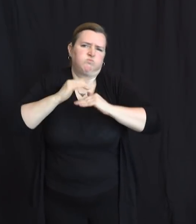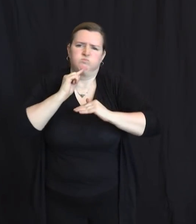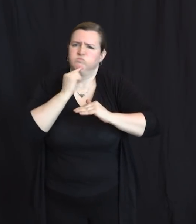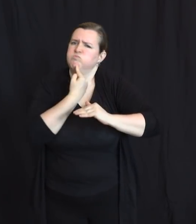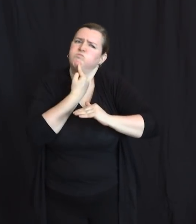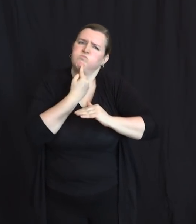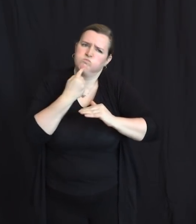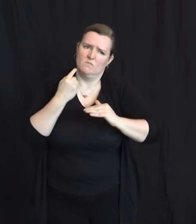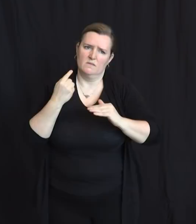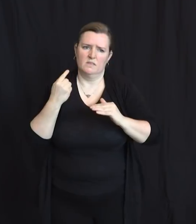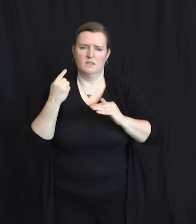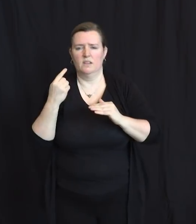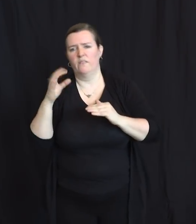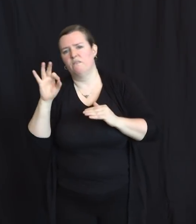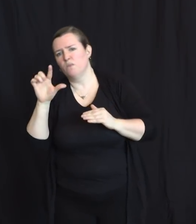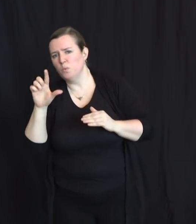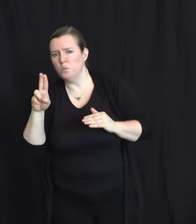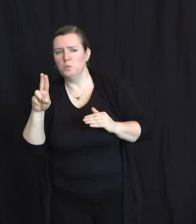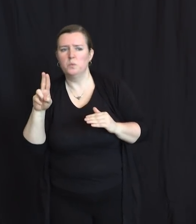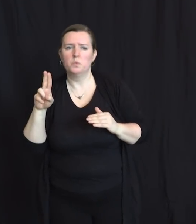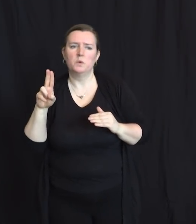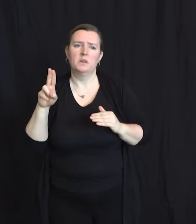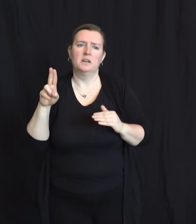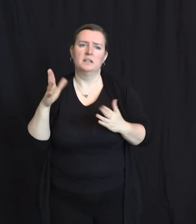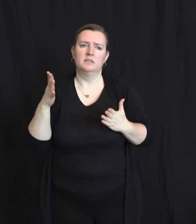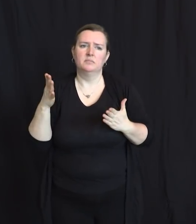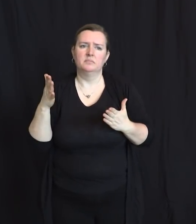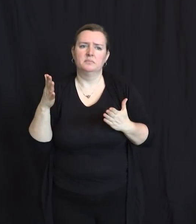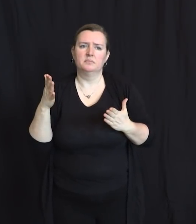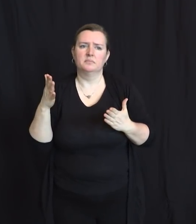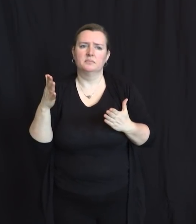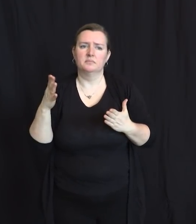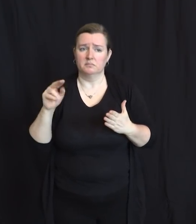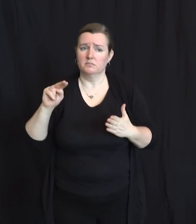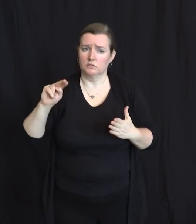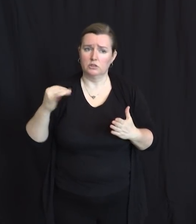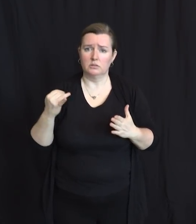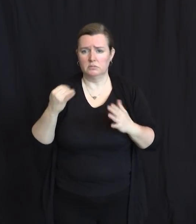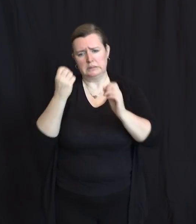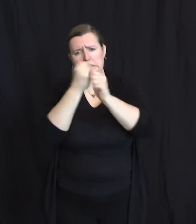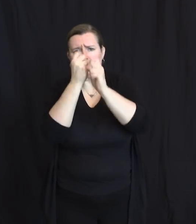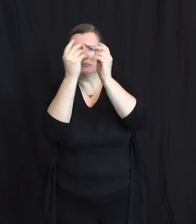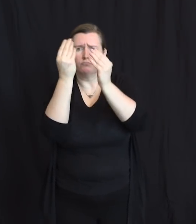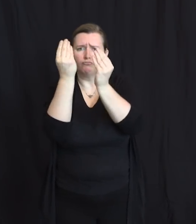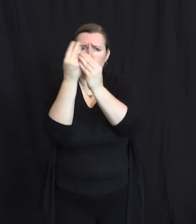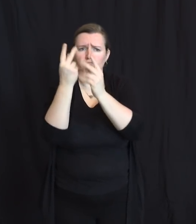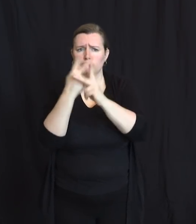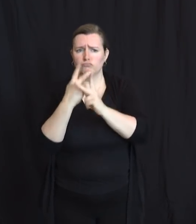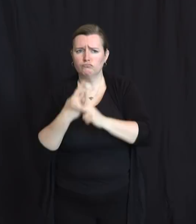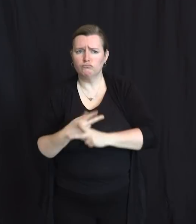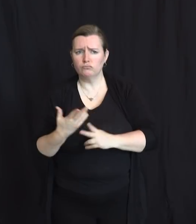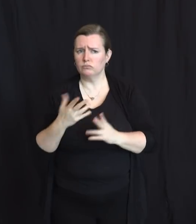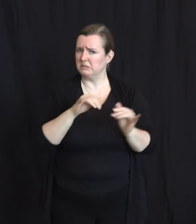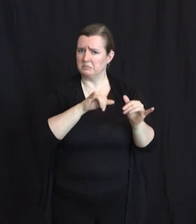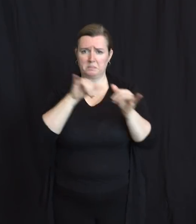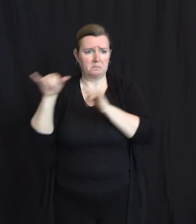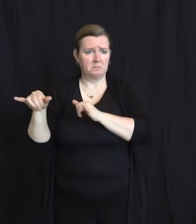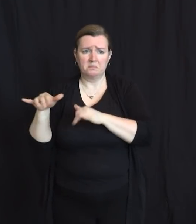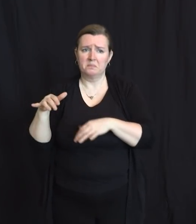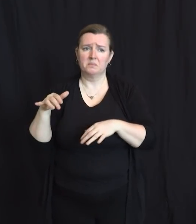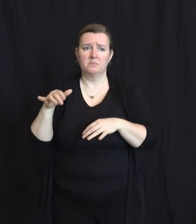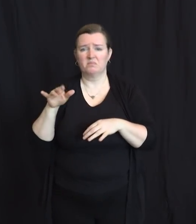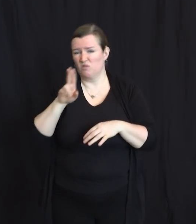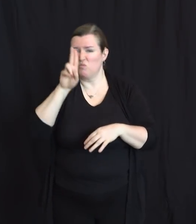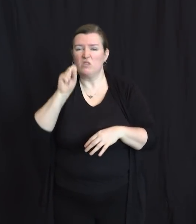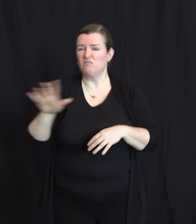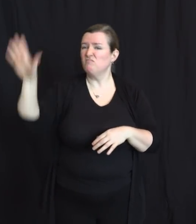like the flu, and New Jersey mirrors national statistics on this issue. A recent study of New York City